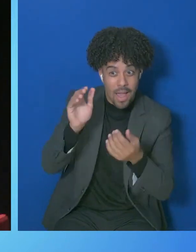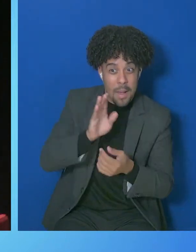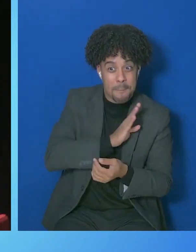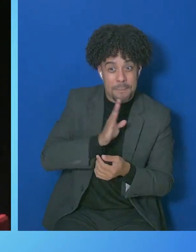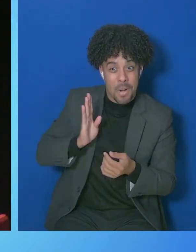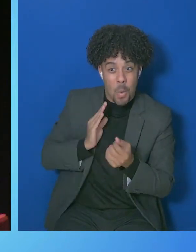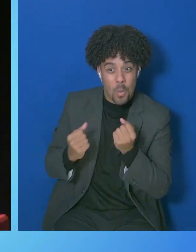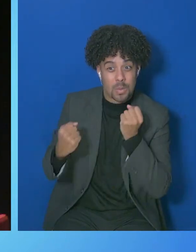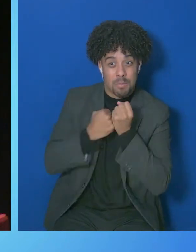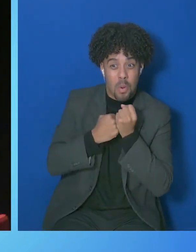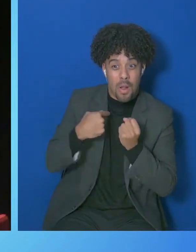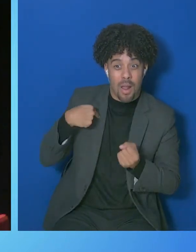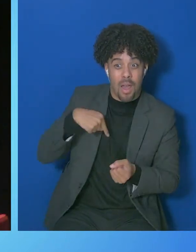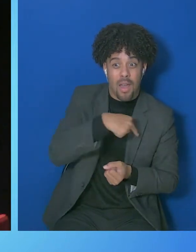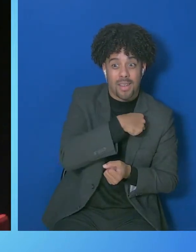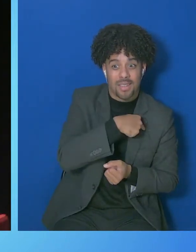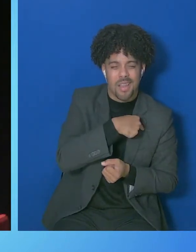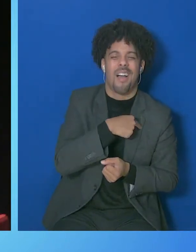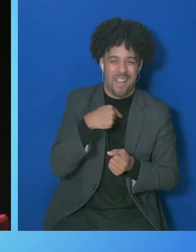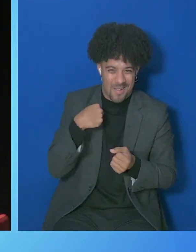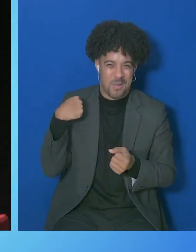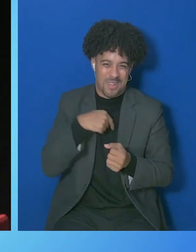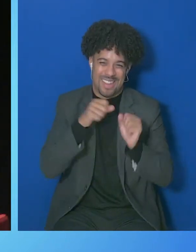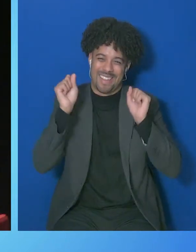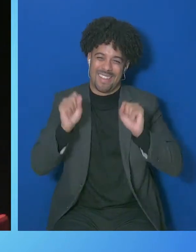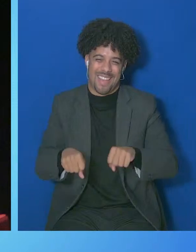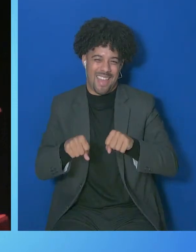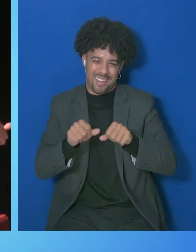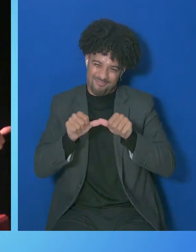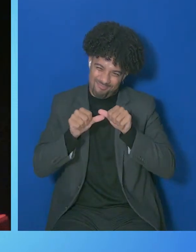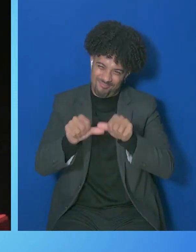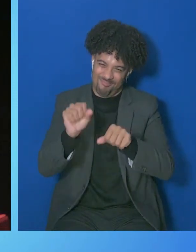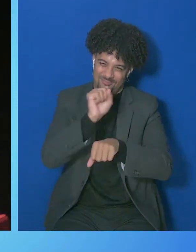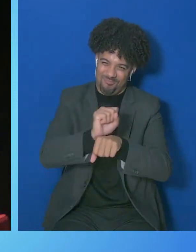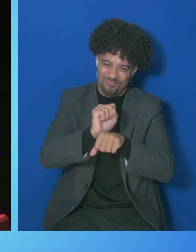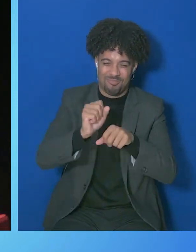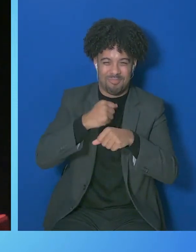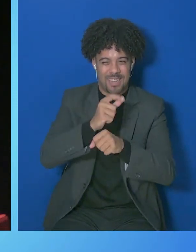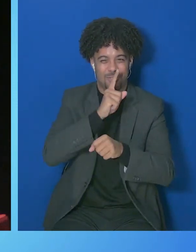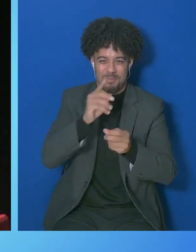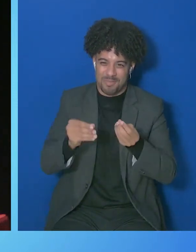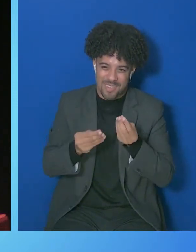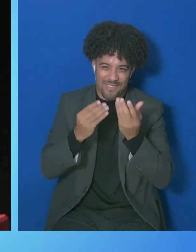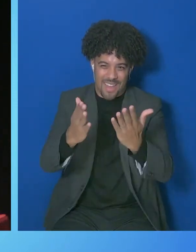best education and the best support for our students. Thank you.